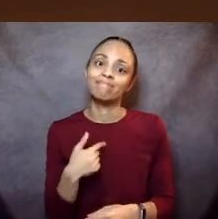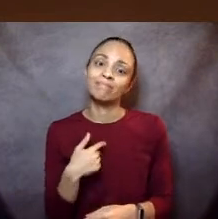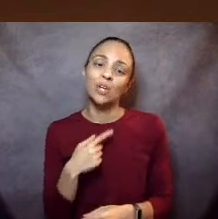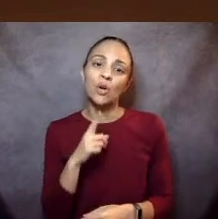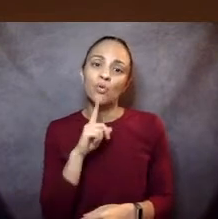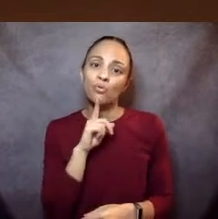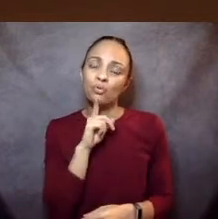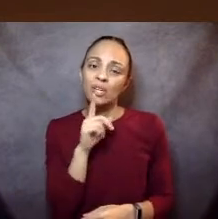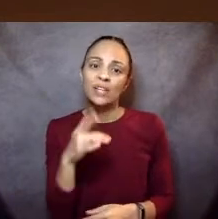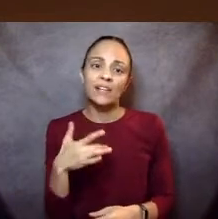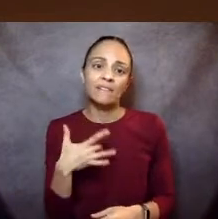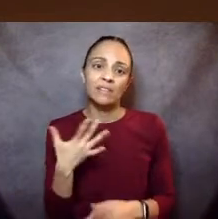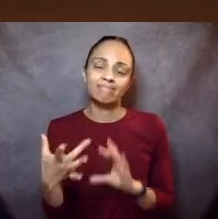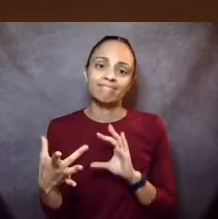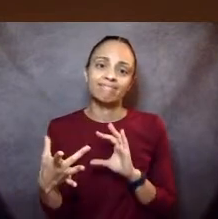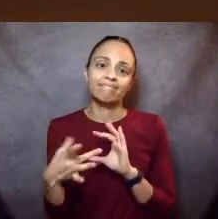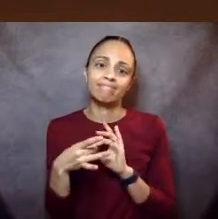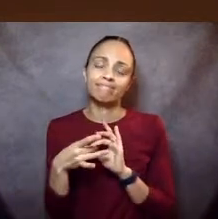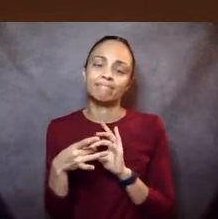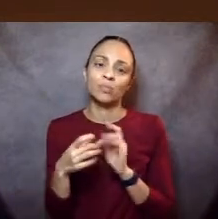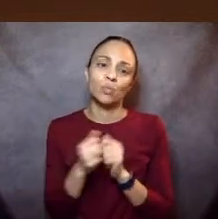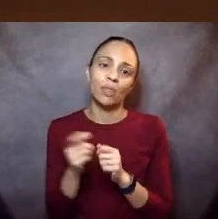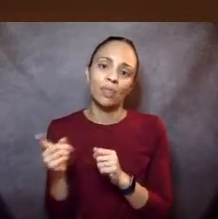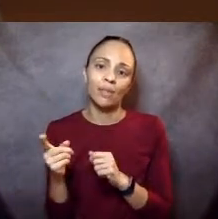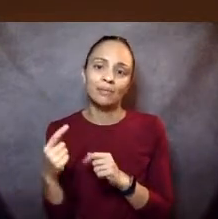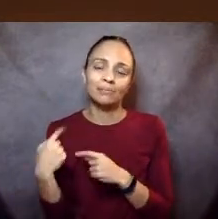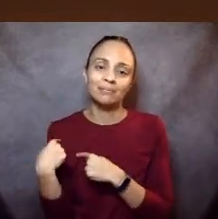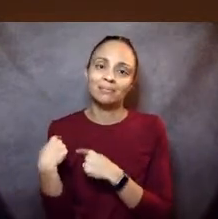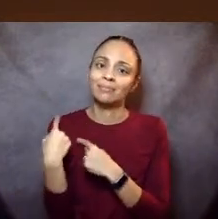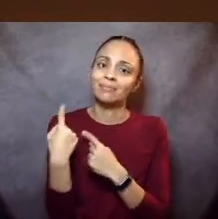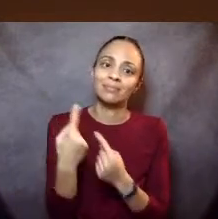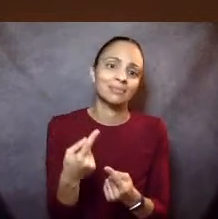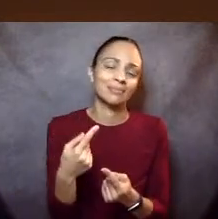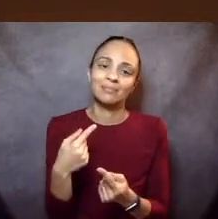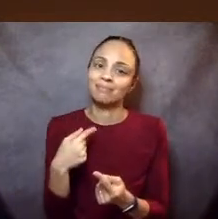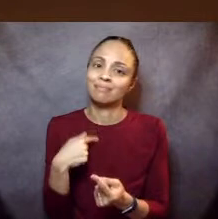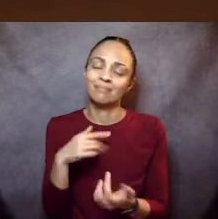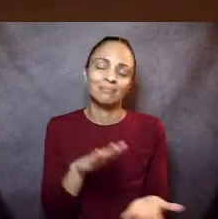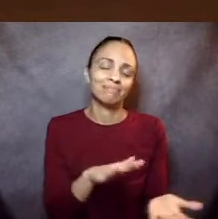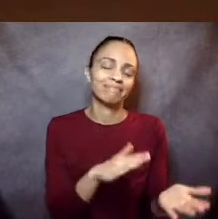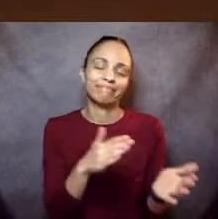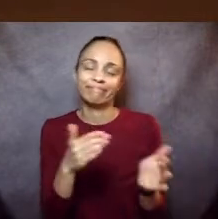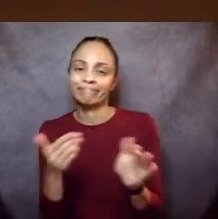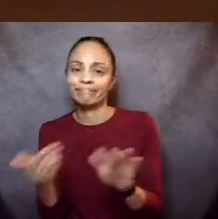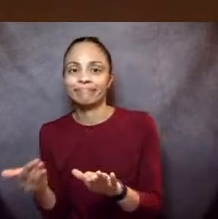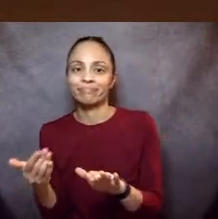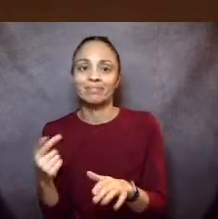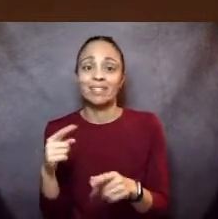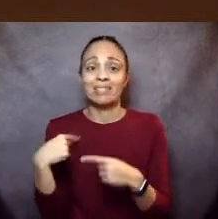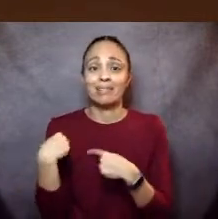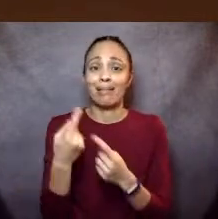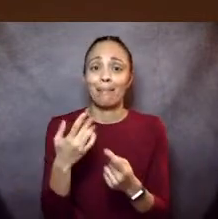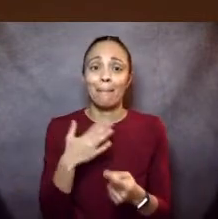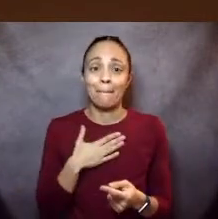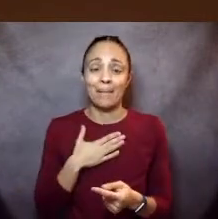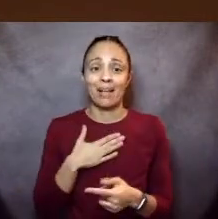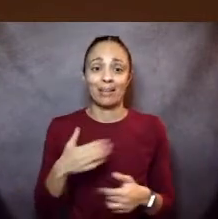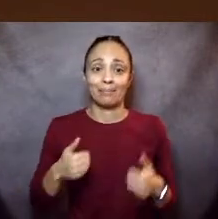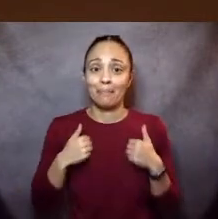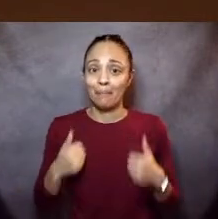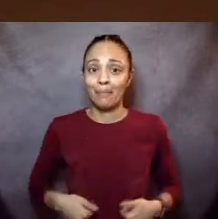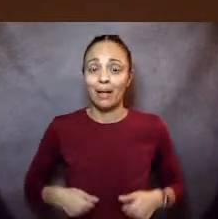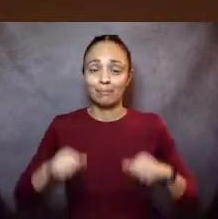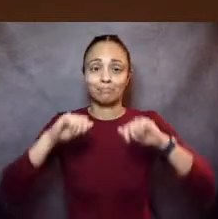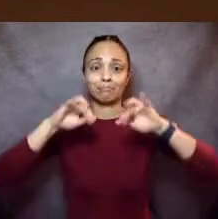I'm gonna be with him as my atoms go out into the universe. He raised me in many